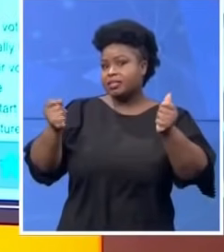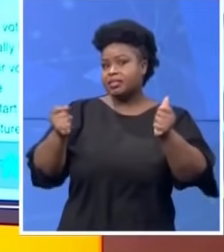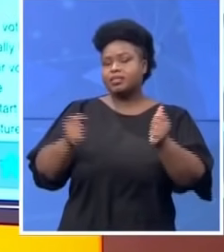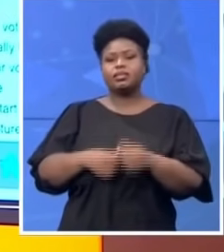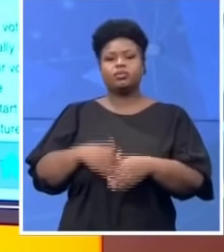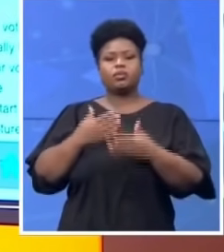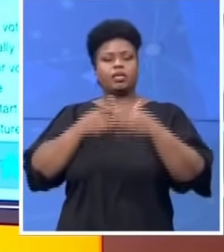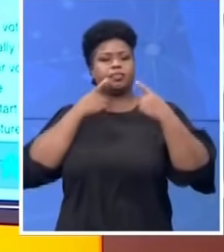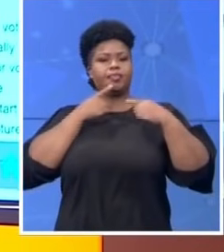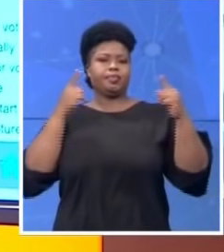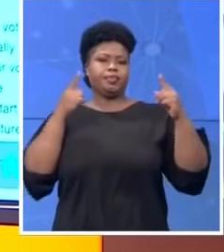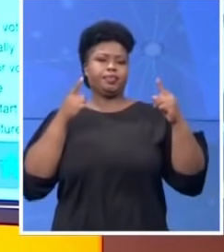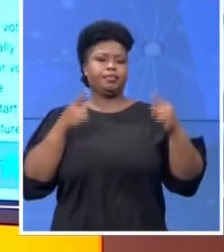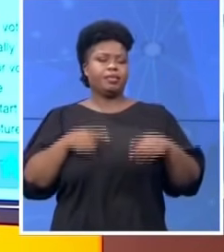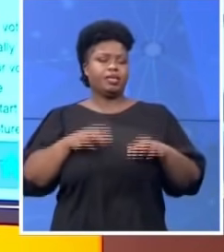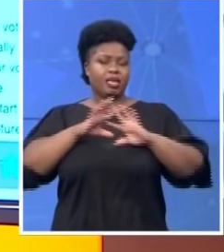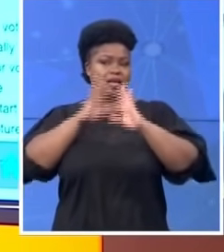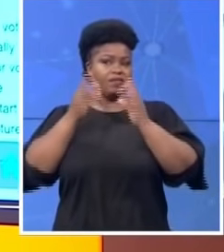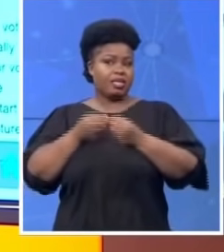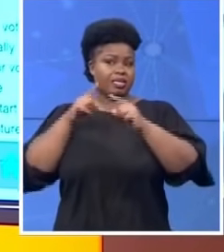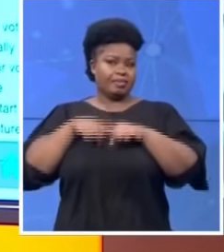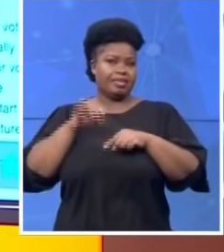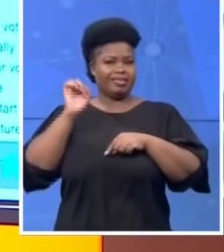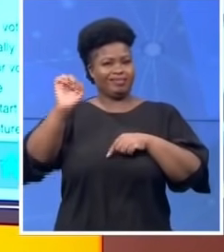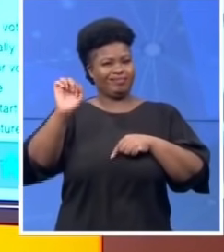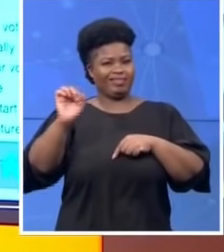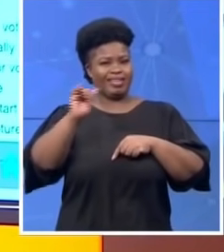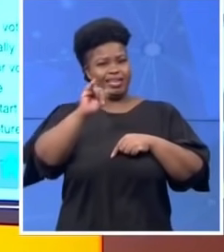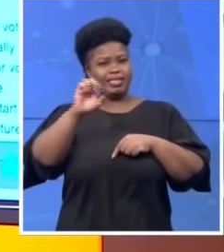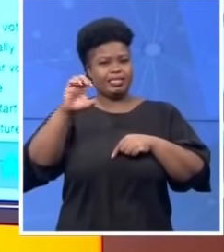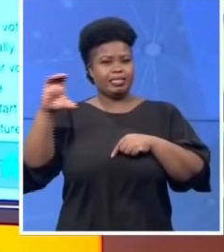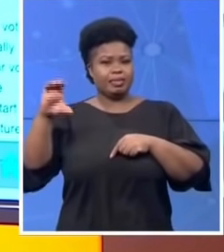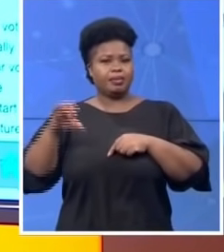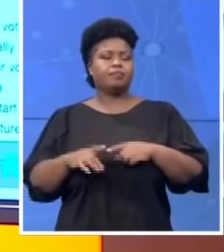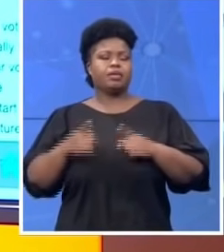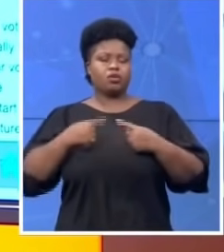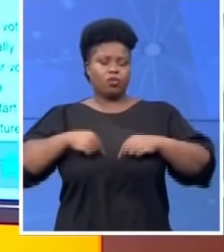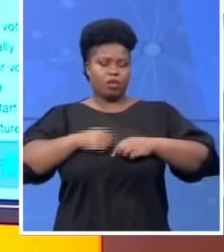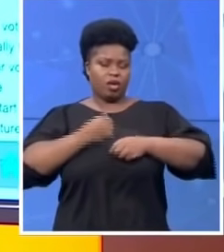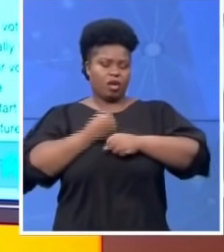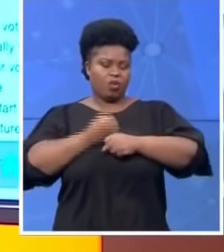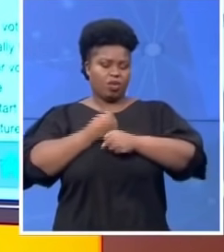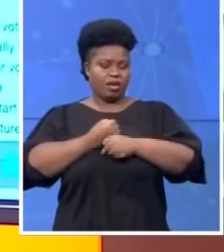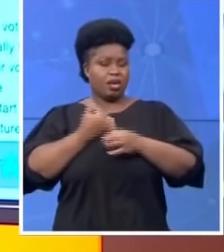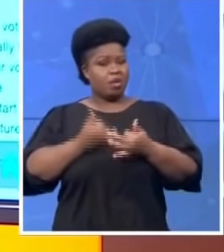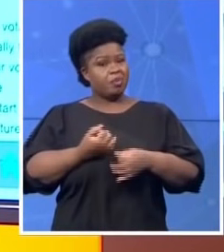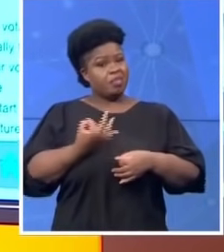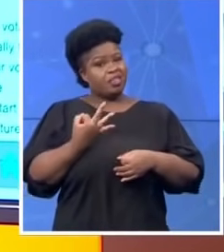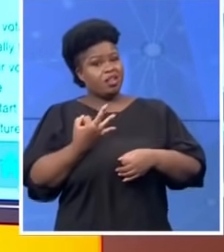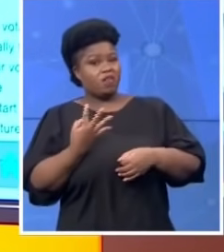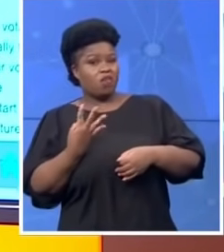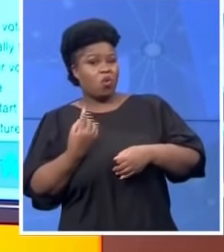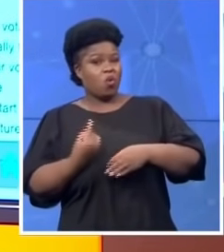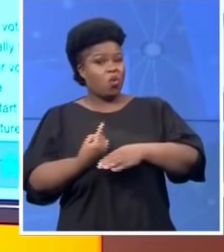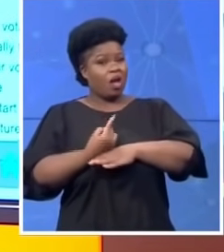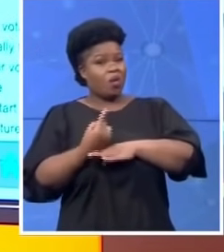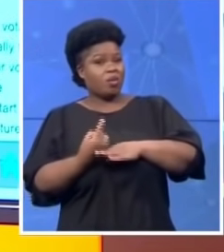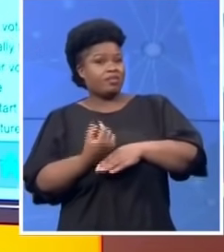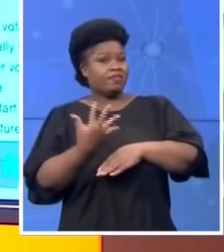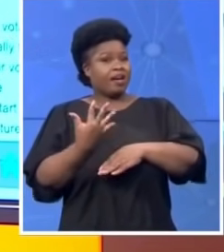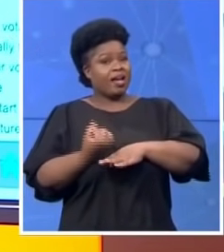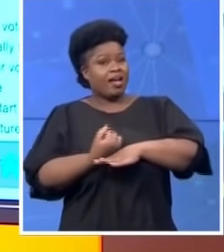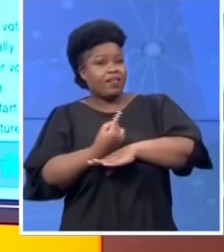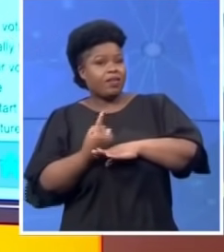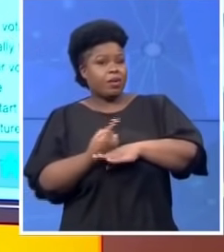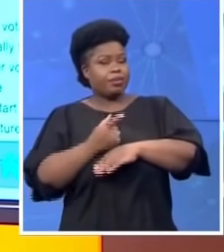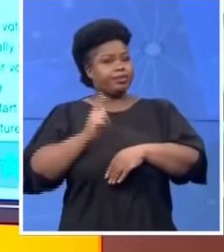already are working at it. Next couple of hours, 3, 4, 5 hours maybe, we can get something that we can then